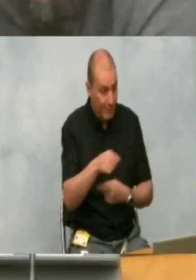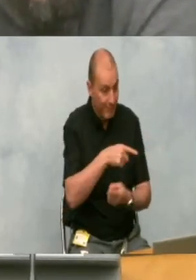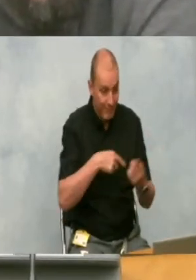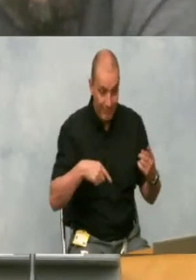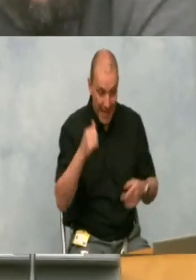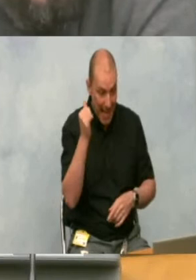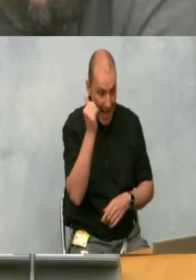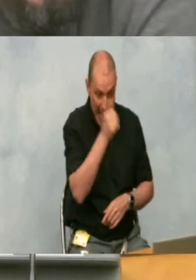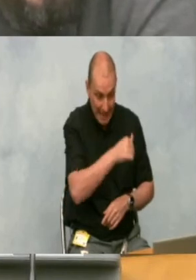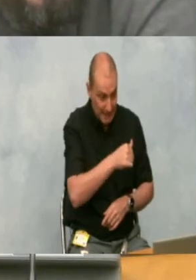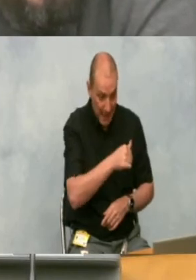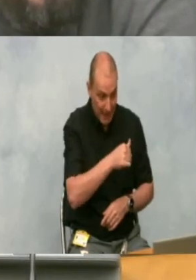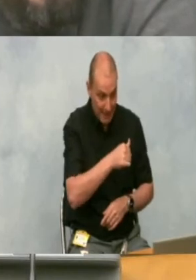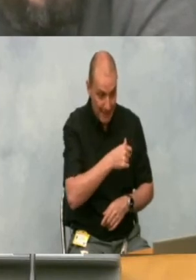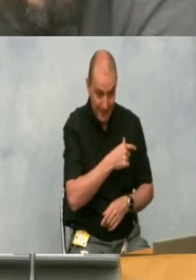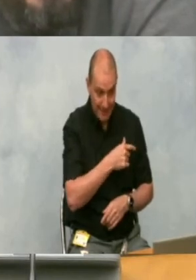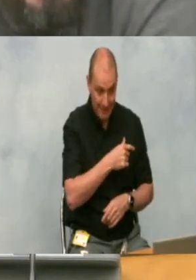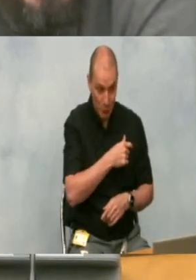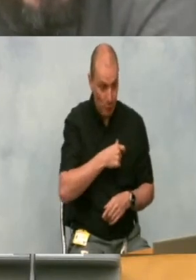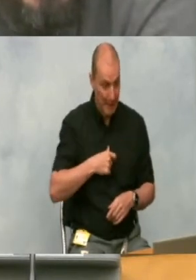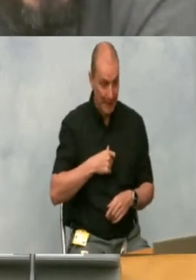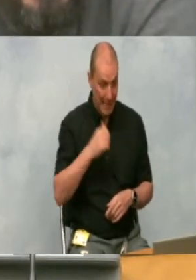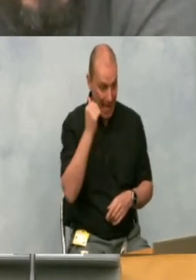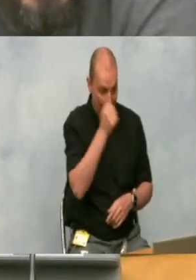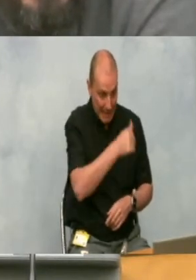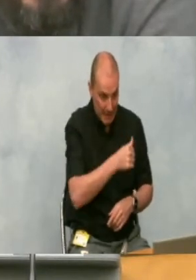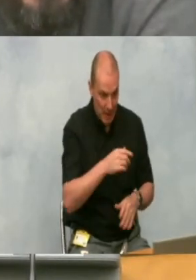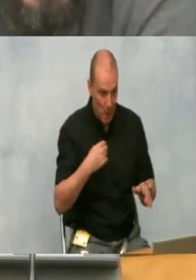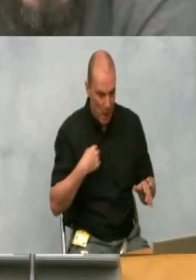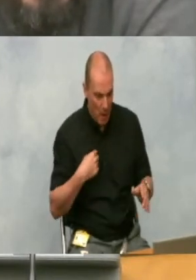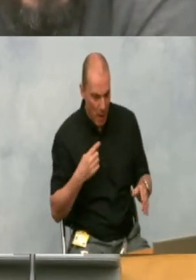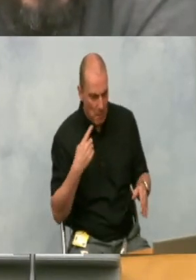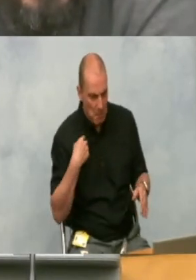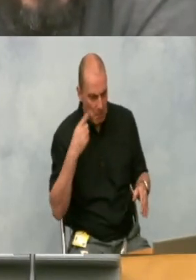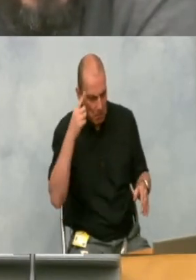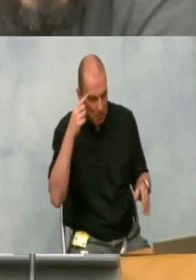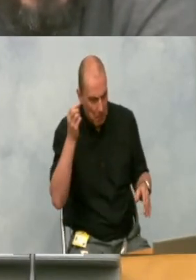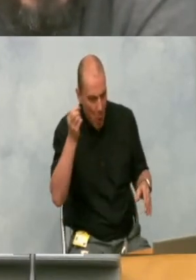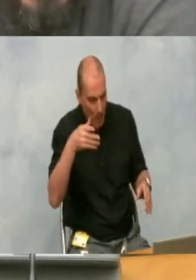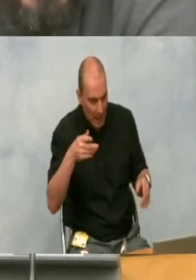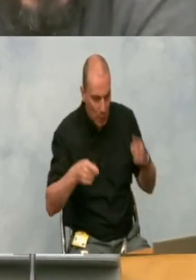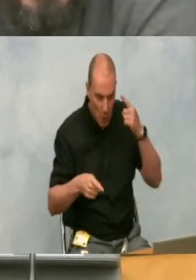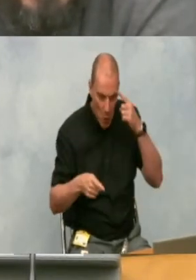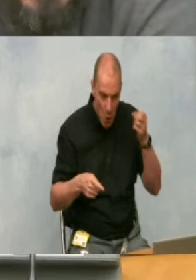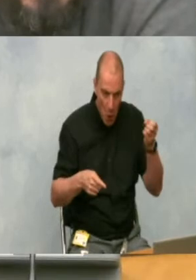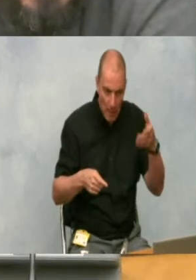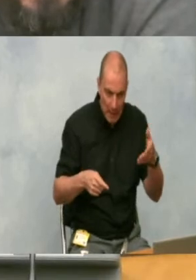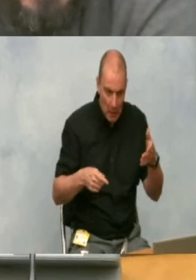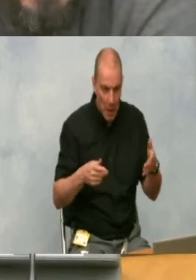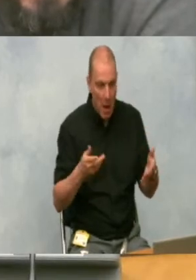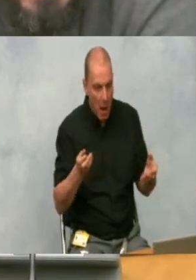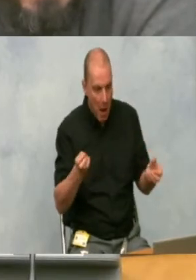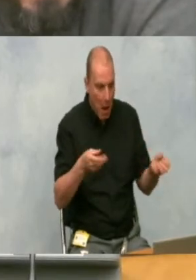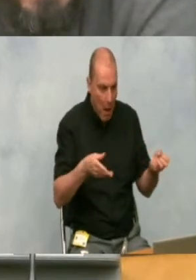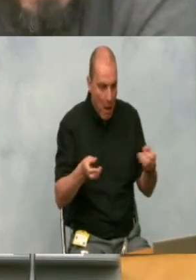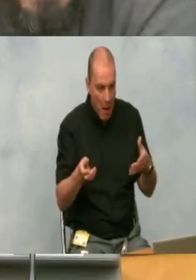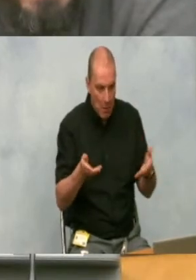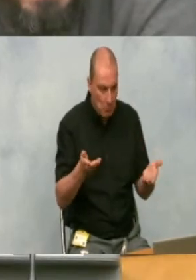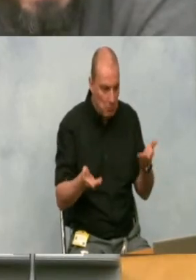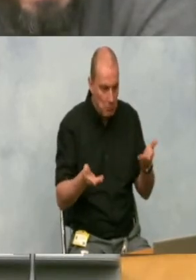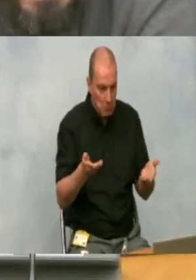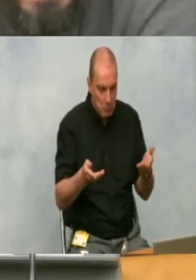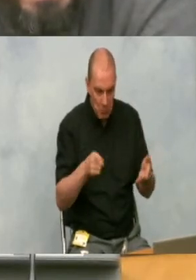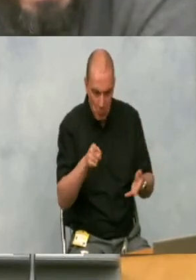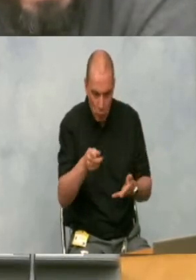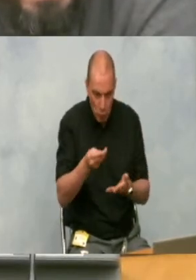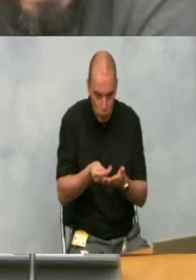in terms of that, creating that value, and we're all kind of beating about the bush, giving opinions on whether you think it's worth it or not at that price. And we're